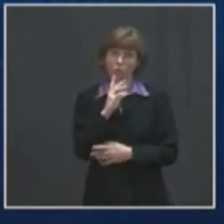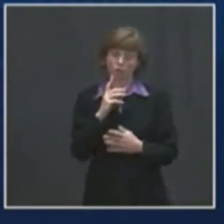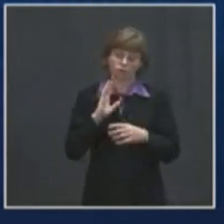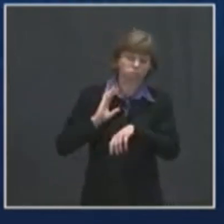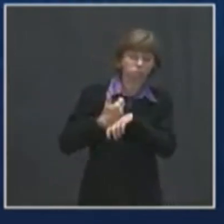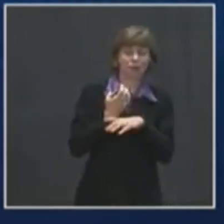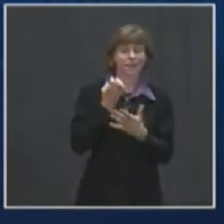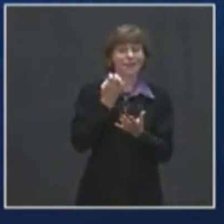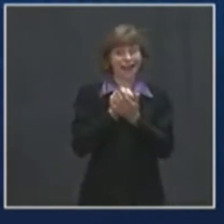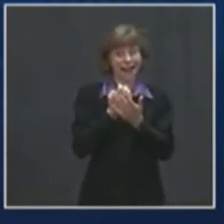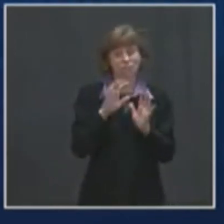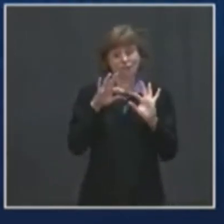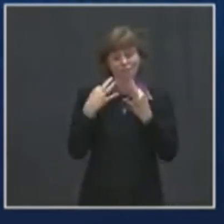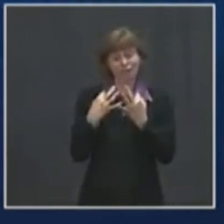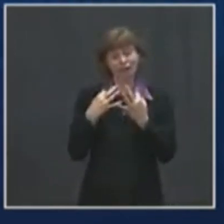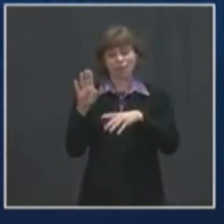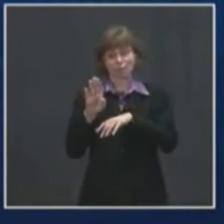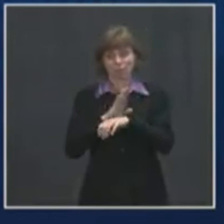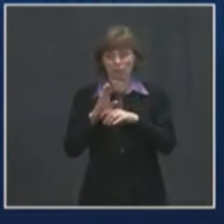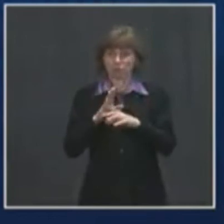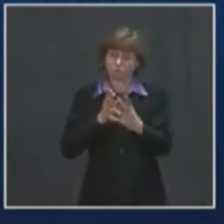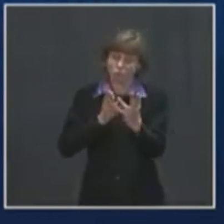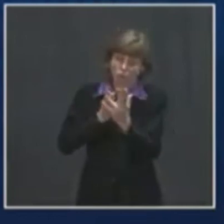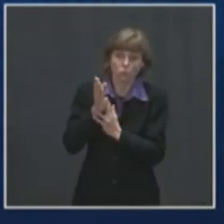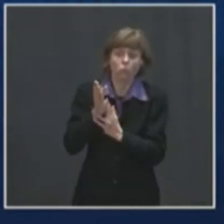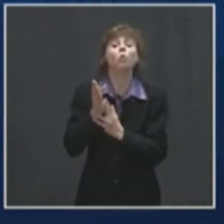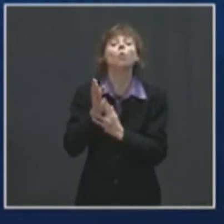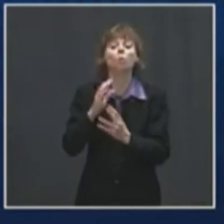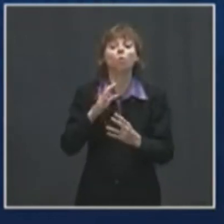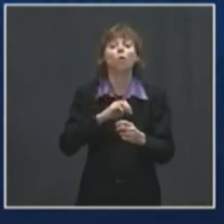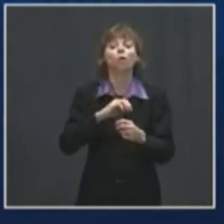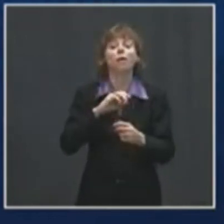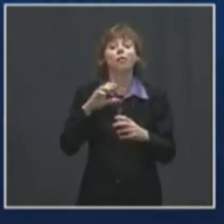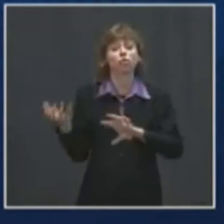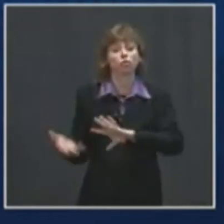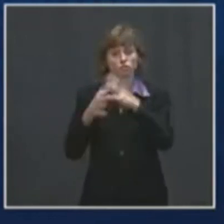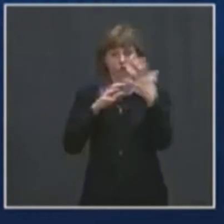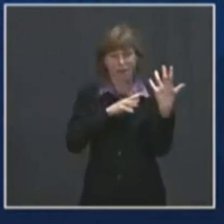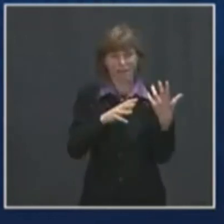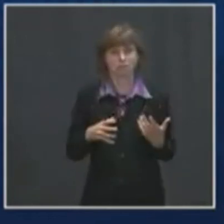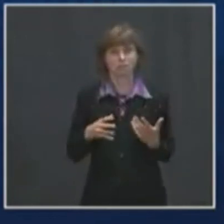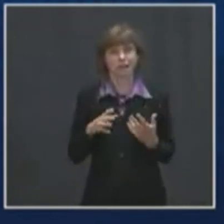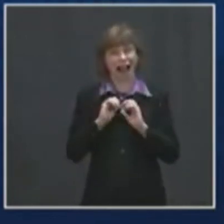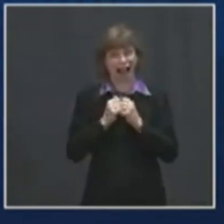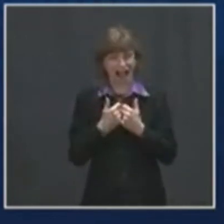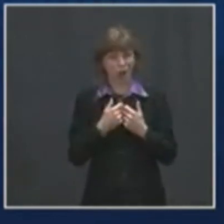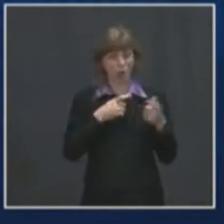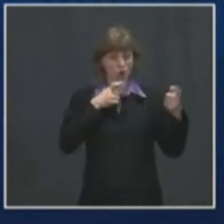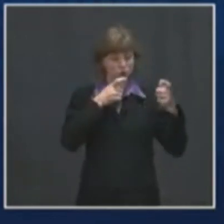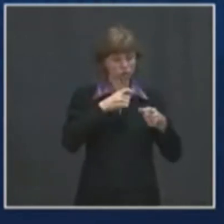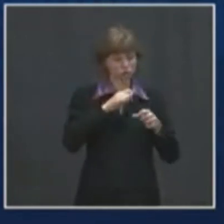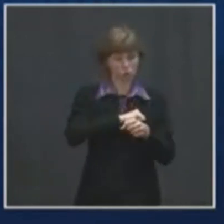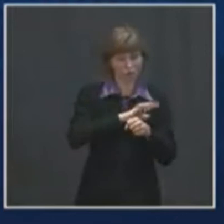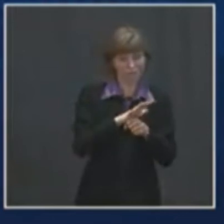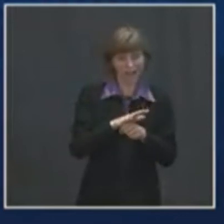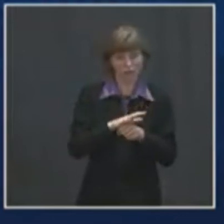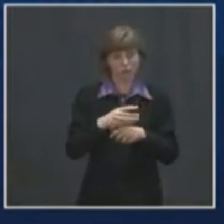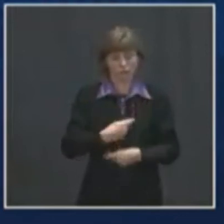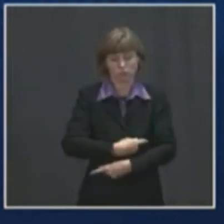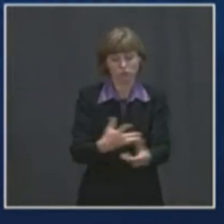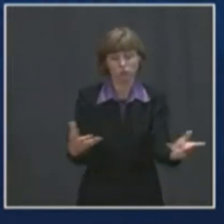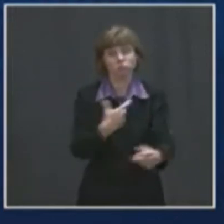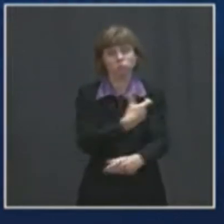in it to the other side of this crisis by finally controlling the virus, producing, distributing the vaccine, and giving people the relief